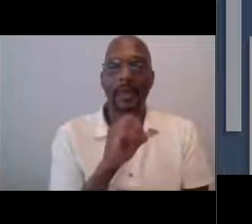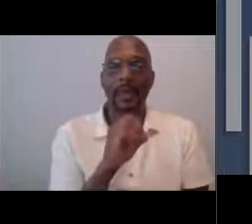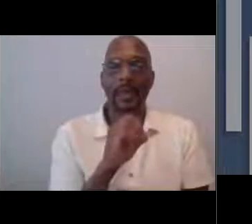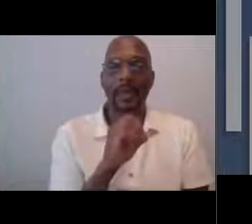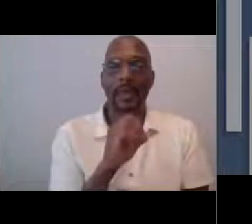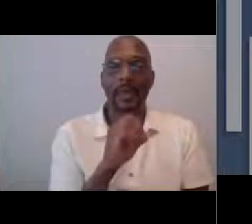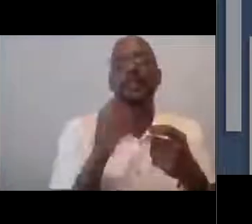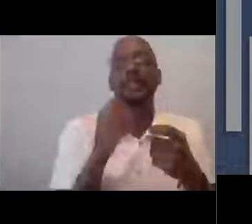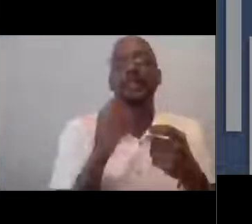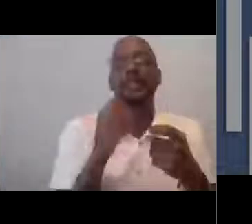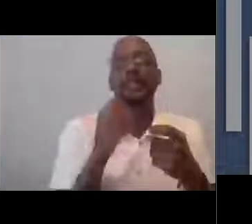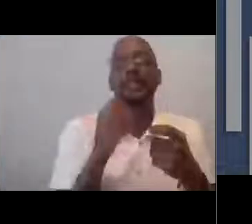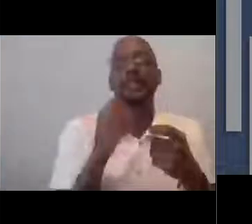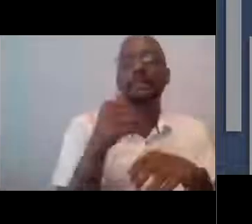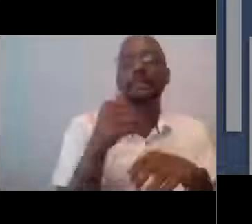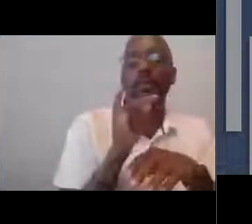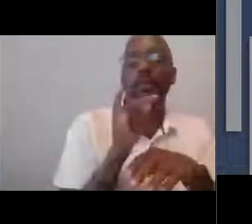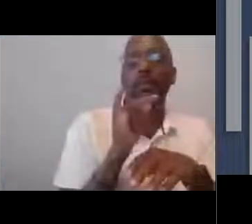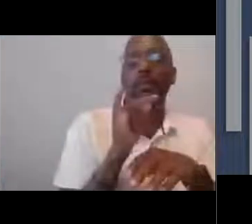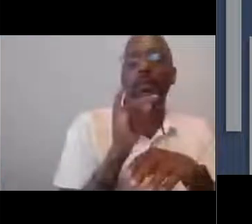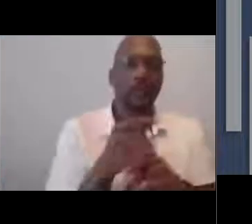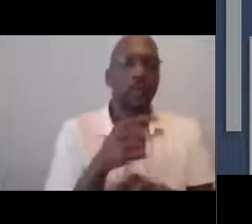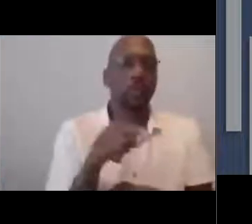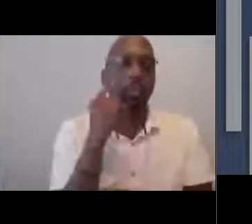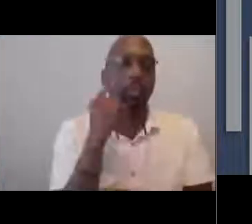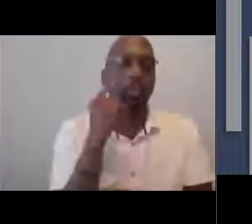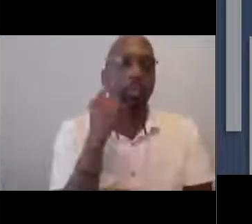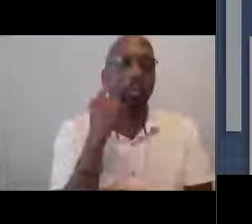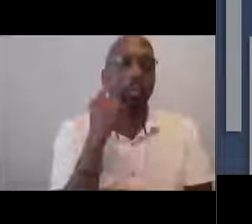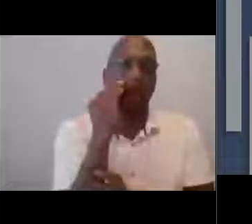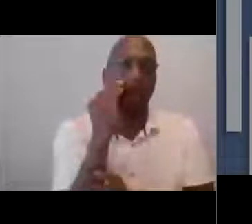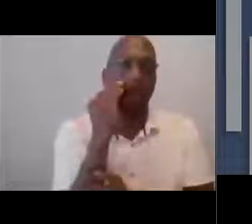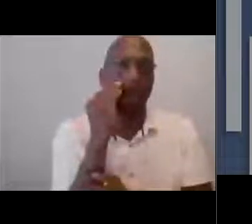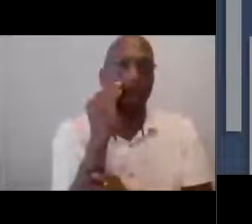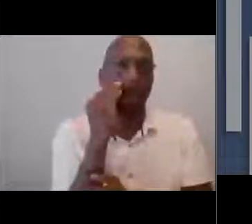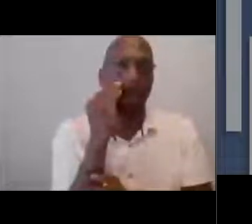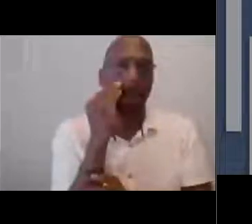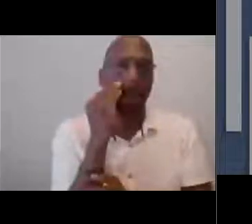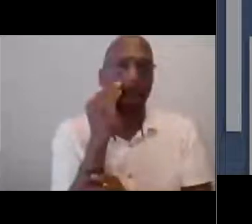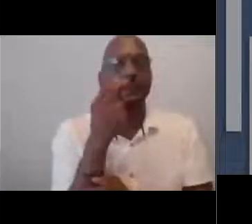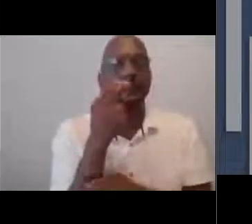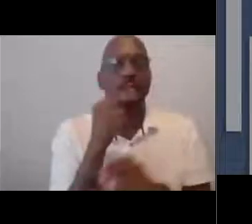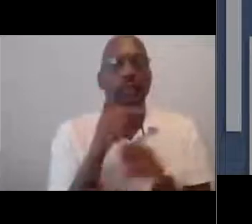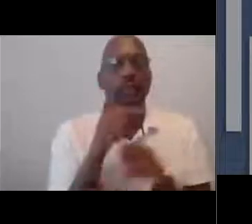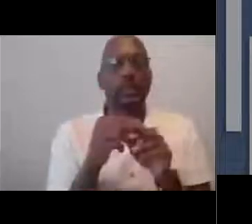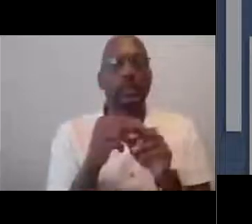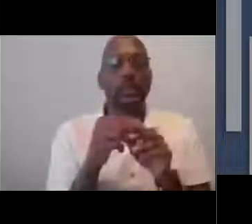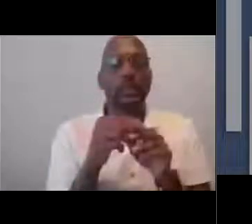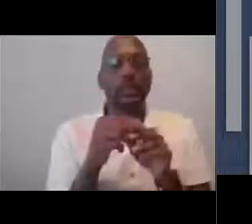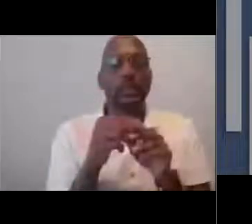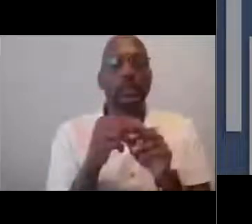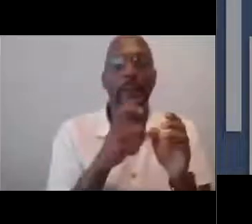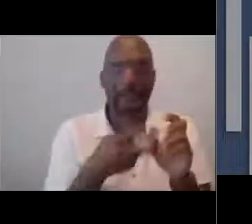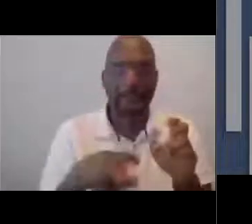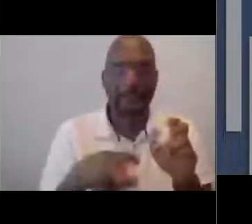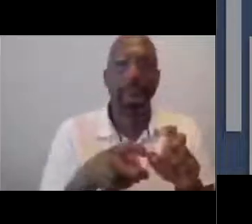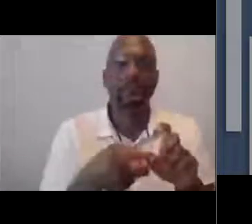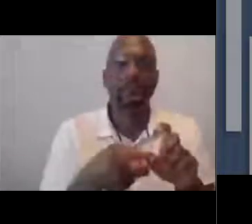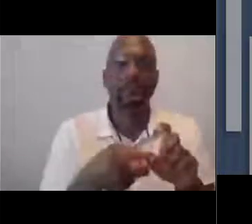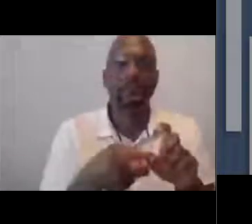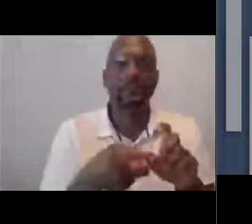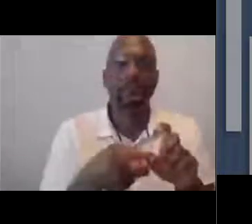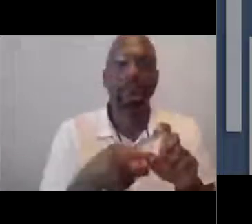well. As you know, the freight community has to, transition to